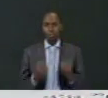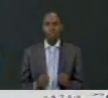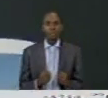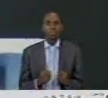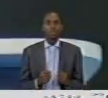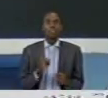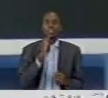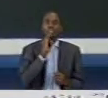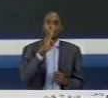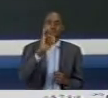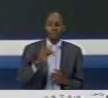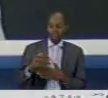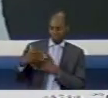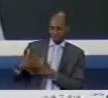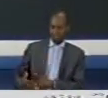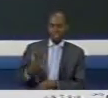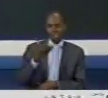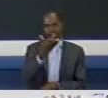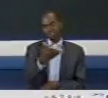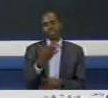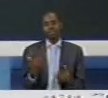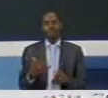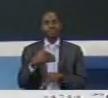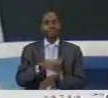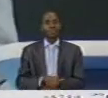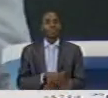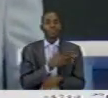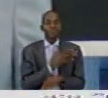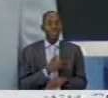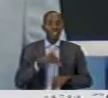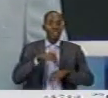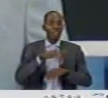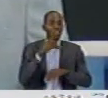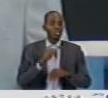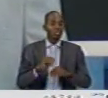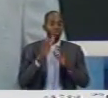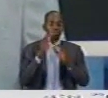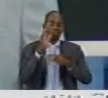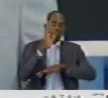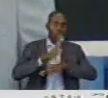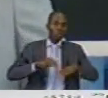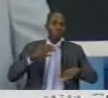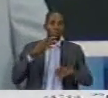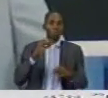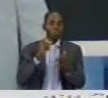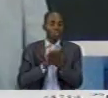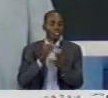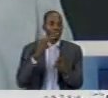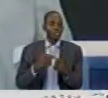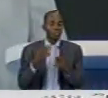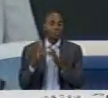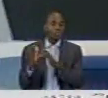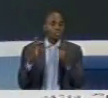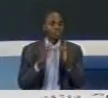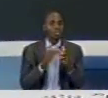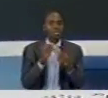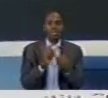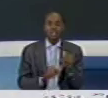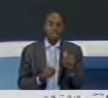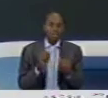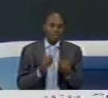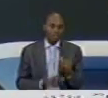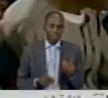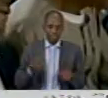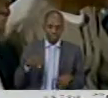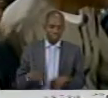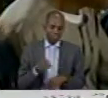by your side there tonight. And at the mention of the name of Jesus, every knee shall